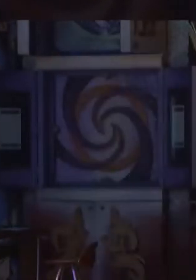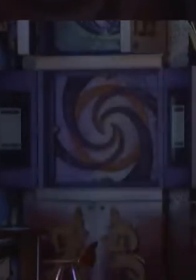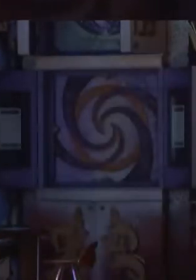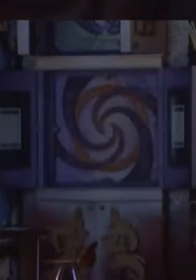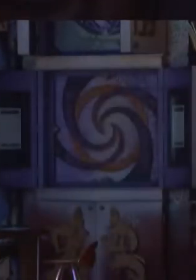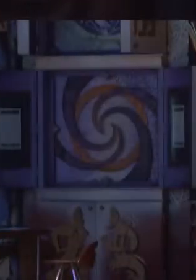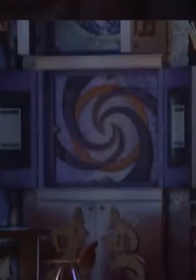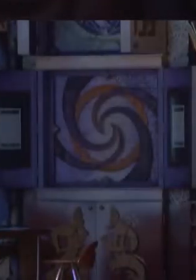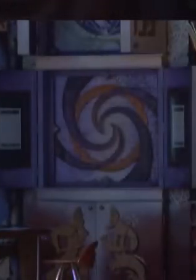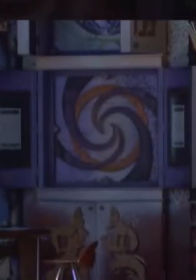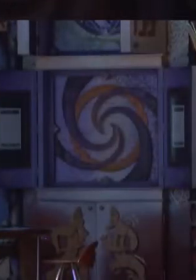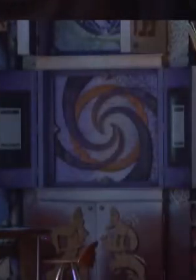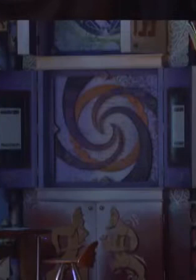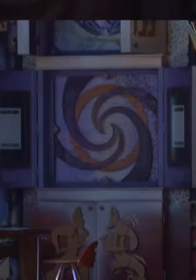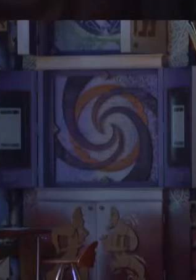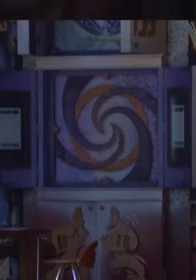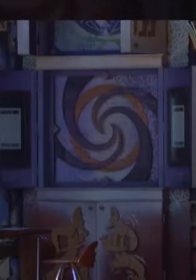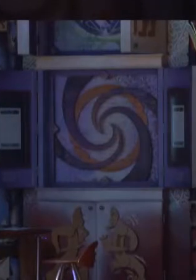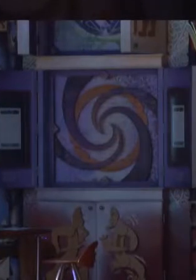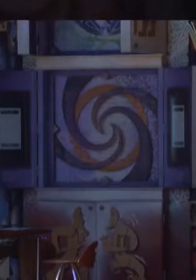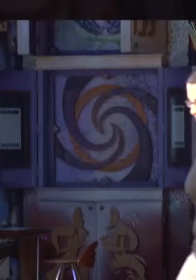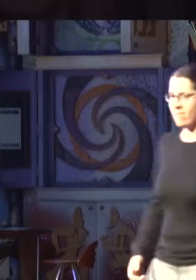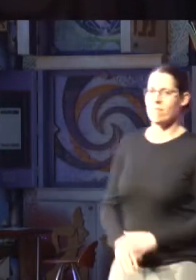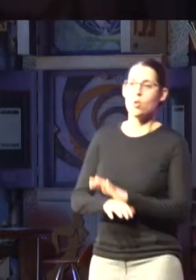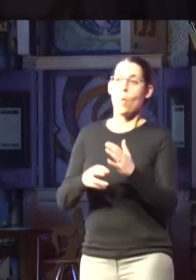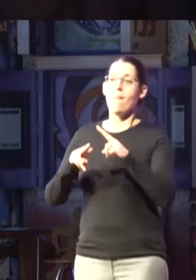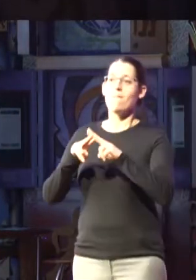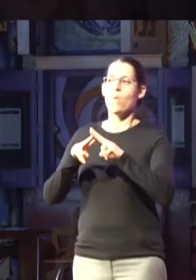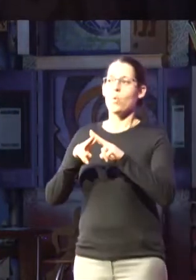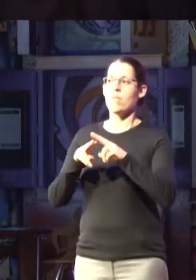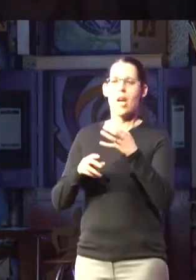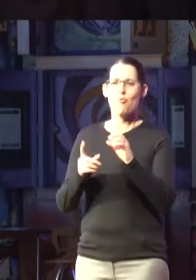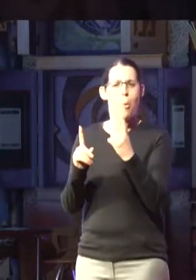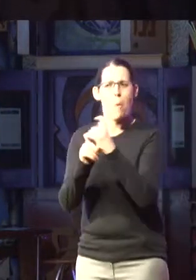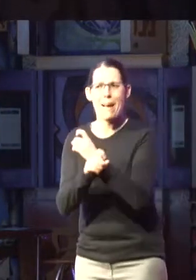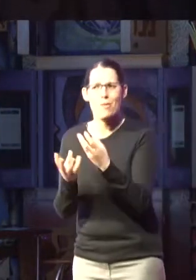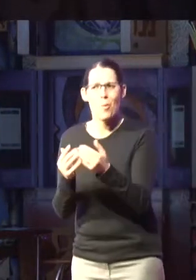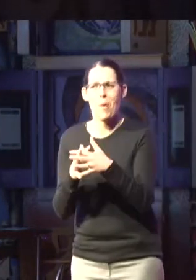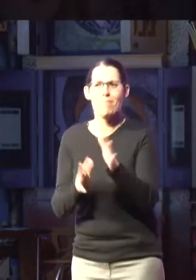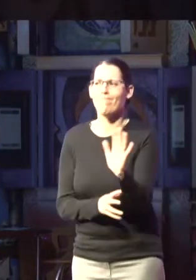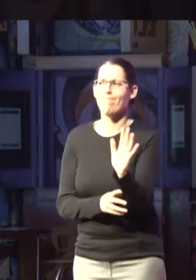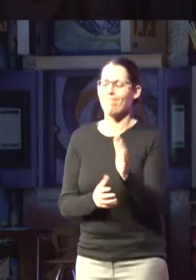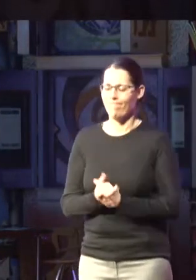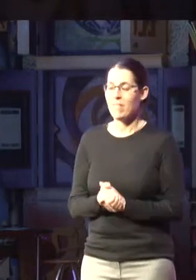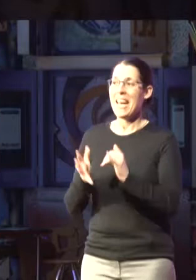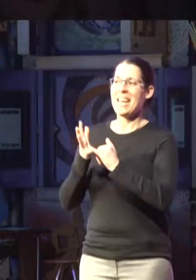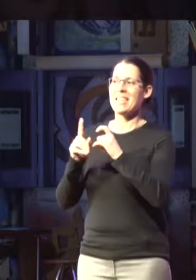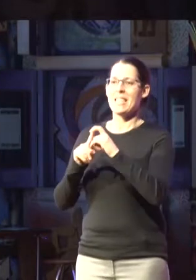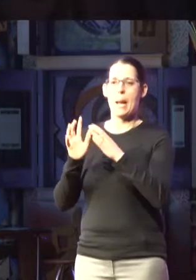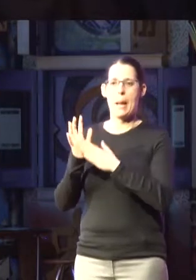Okay, I have a thing to add. So Faucet is not complicated software. SDN is sort